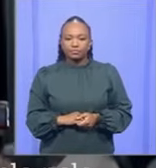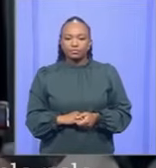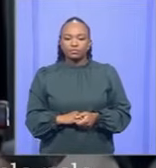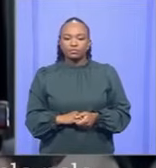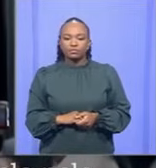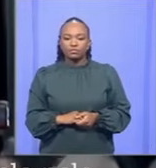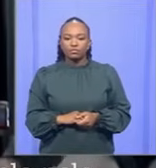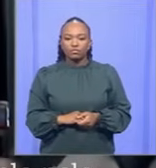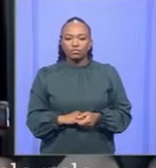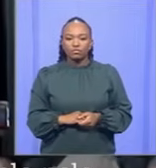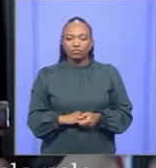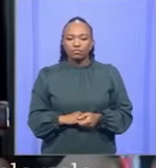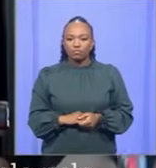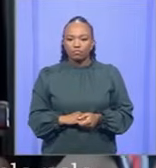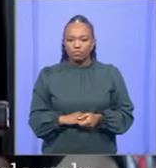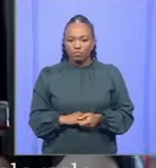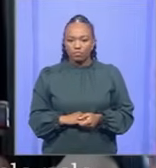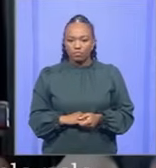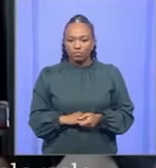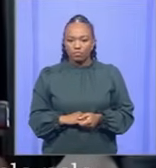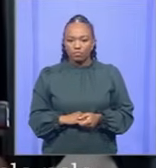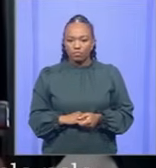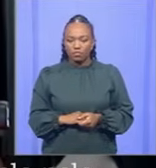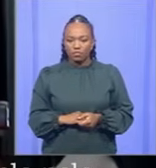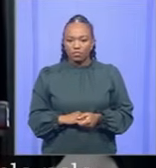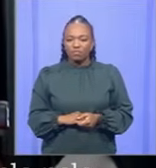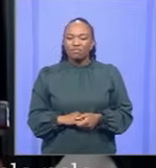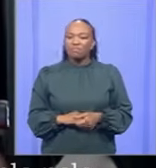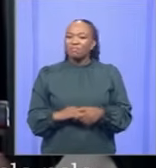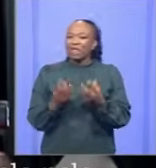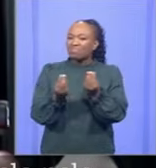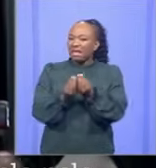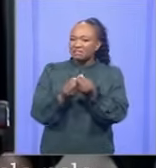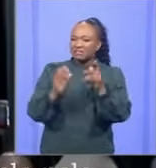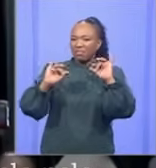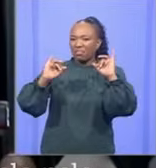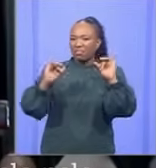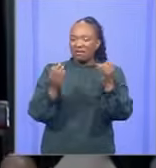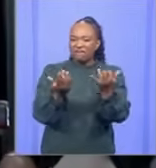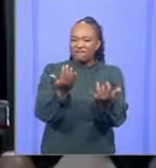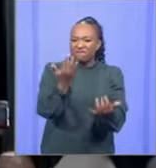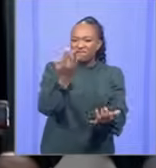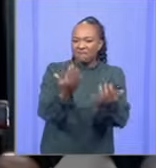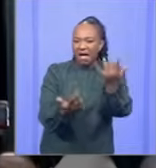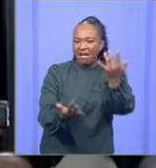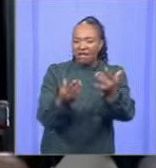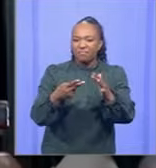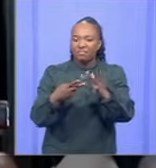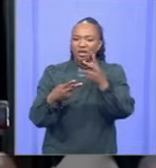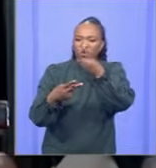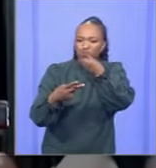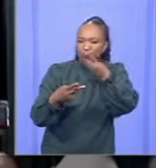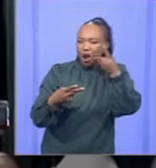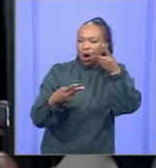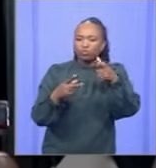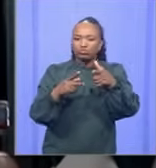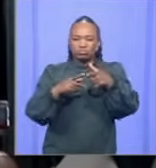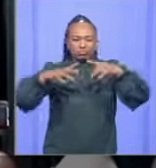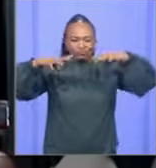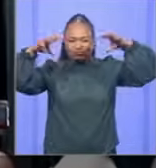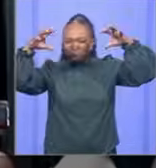Climate change is a reality. Raging fires, intense heat waves, extreme droughts, severe storms and heavy floods are